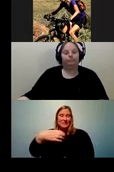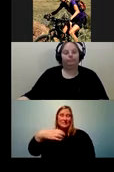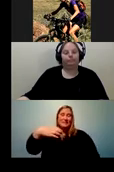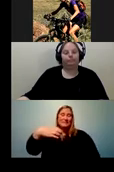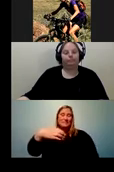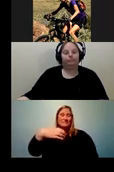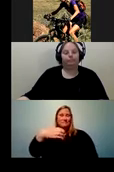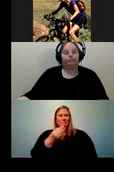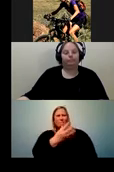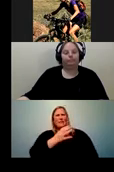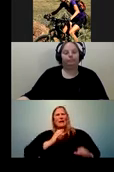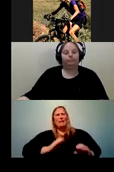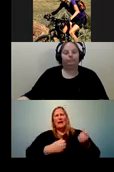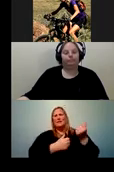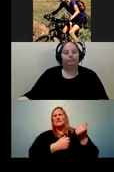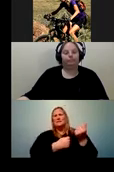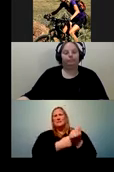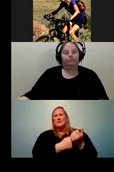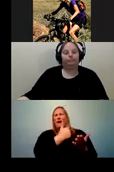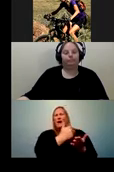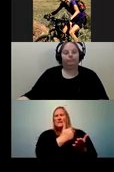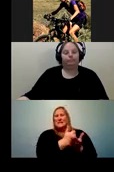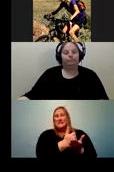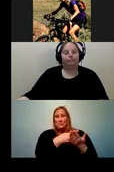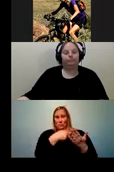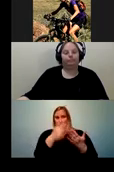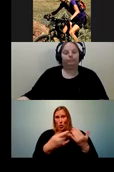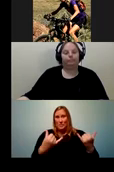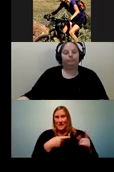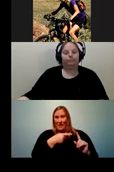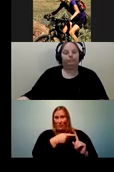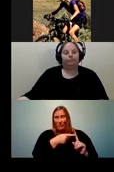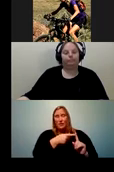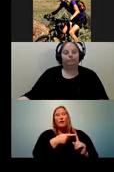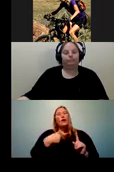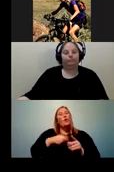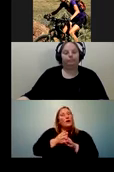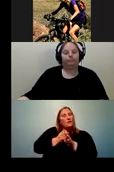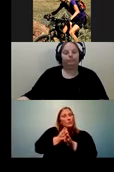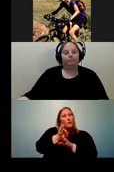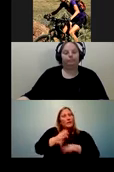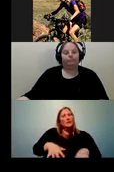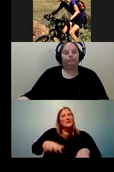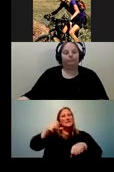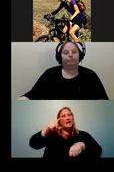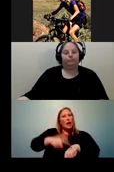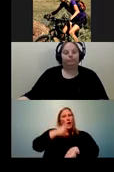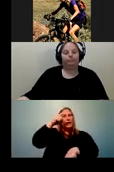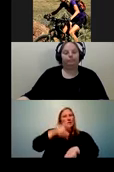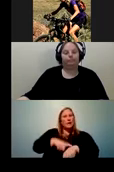client assistance programs right now is that we as professionals are taking too long to respond to